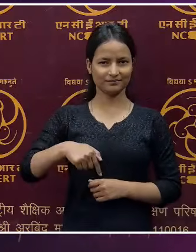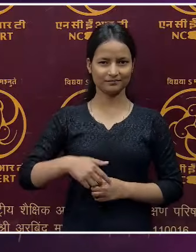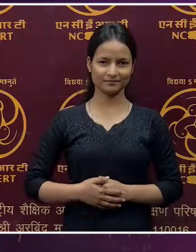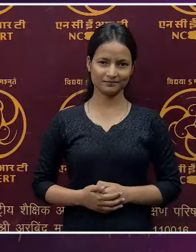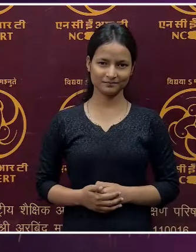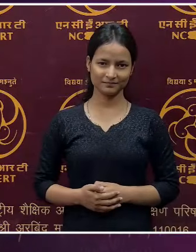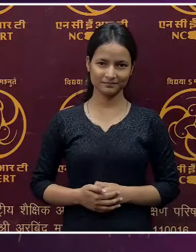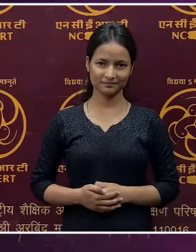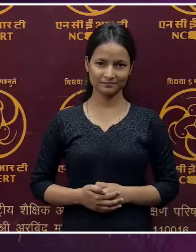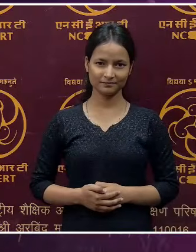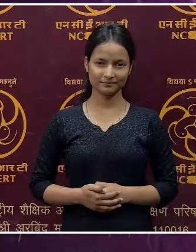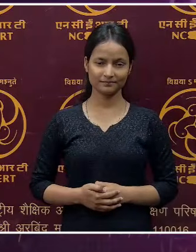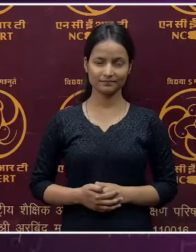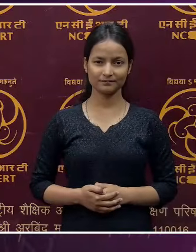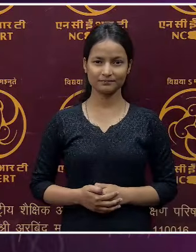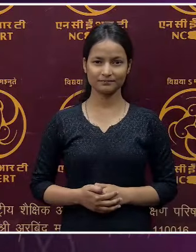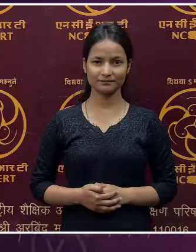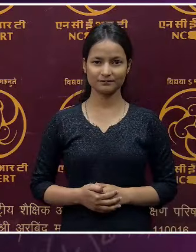is